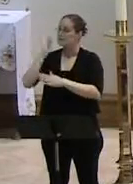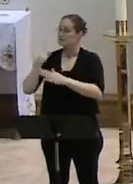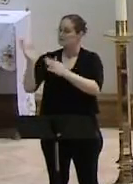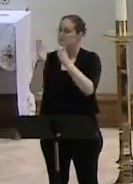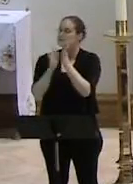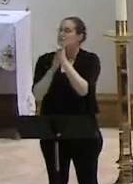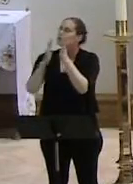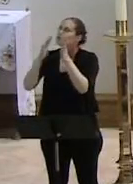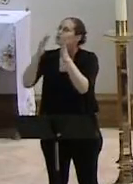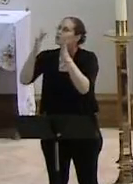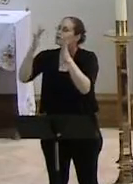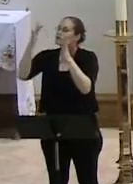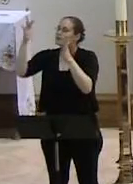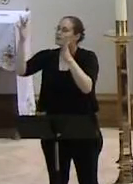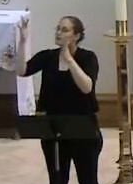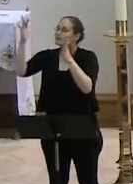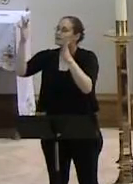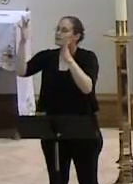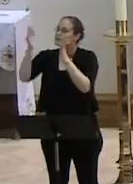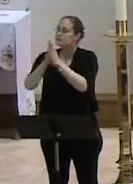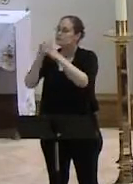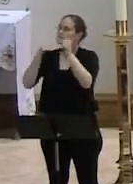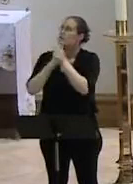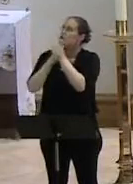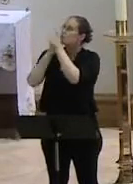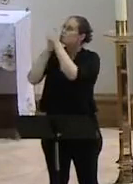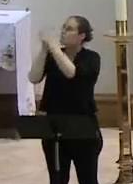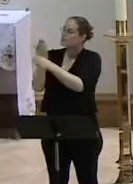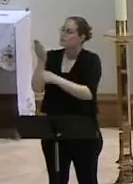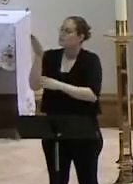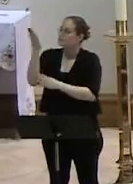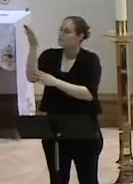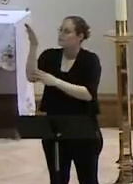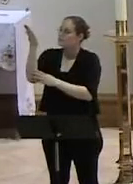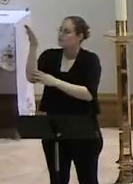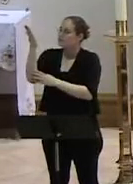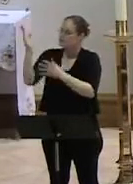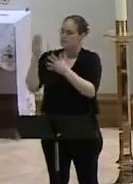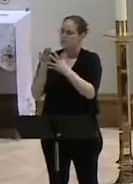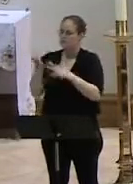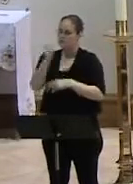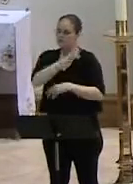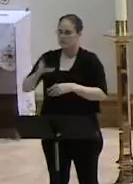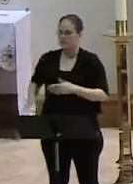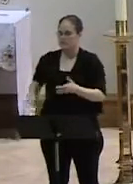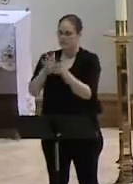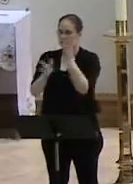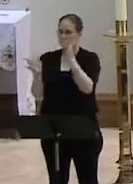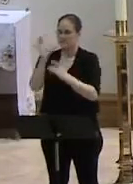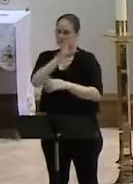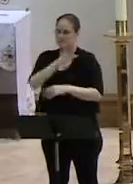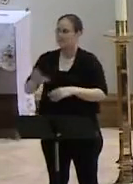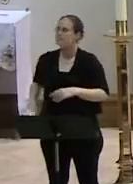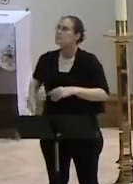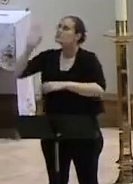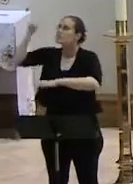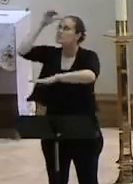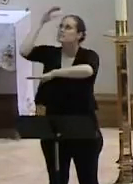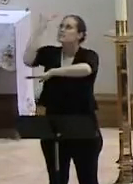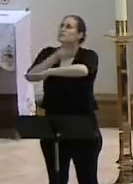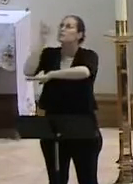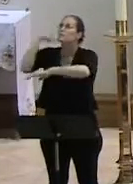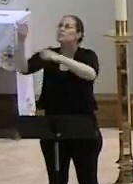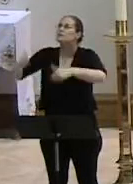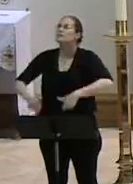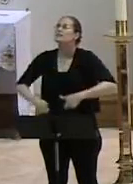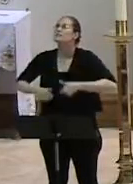glory, the body is called to follow in hope. Through our Lord Jesus Christ, your Son, who lives and reigns with